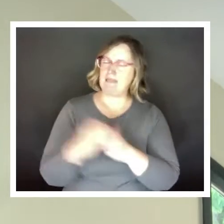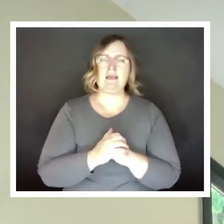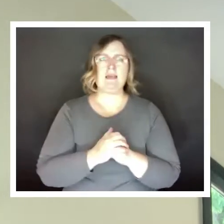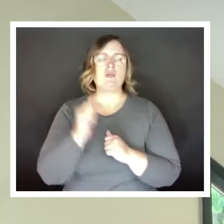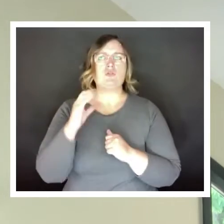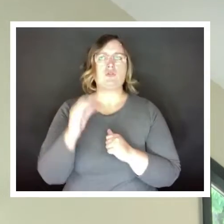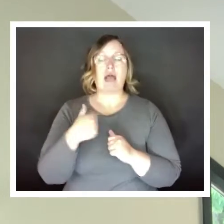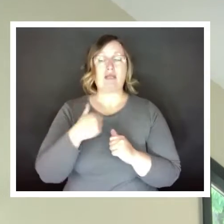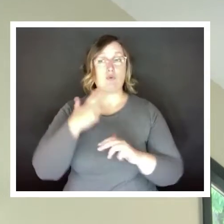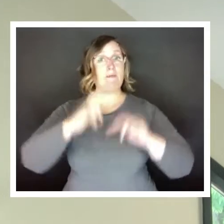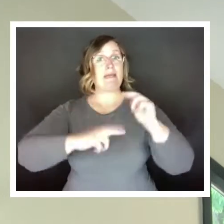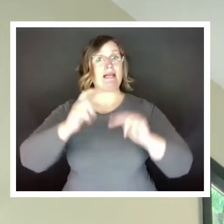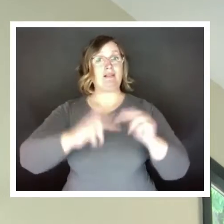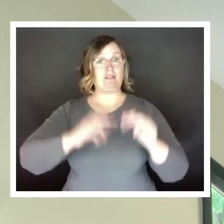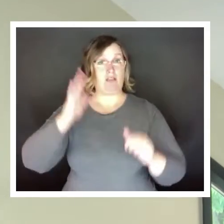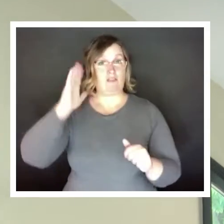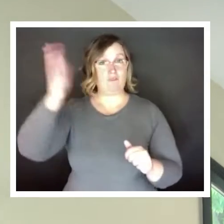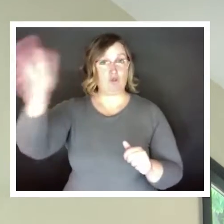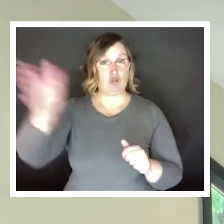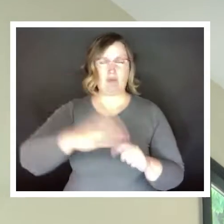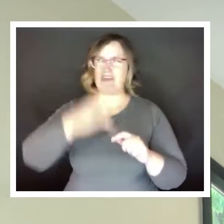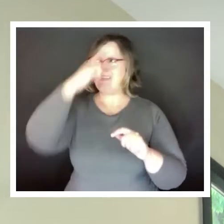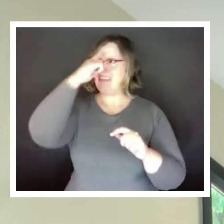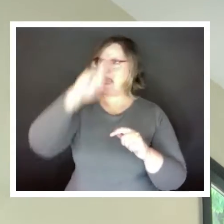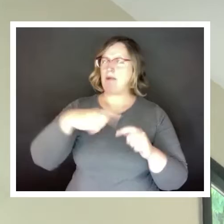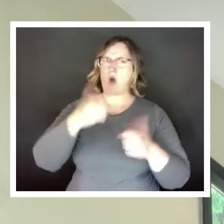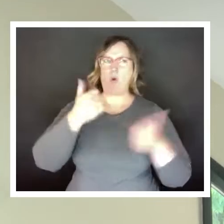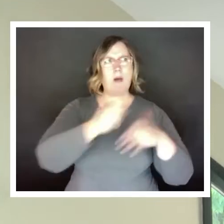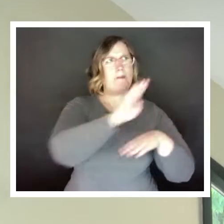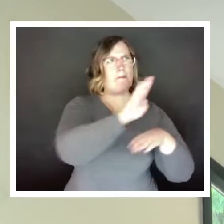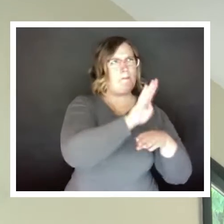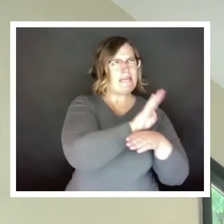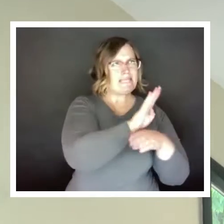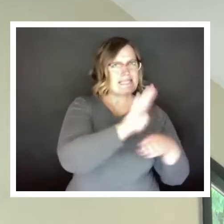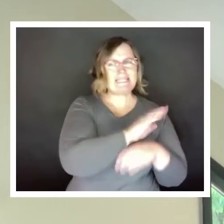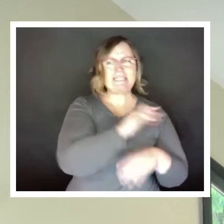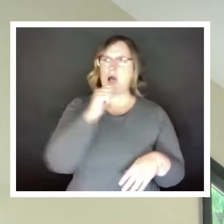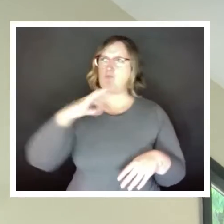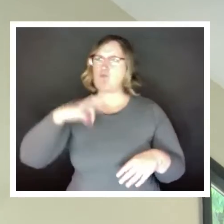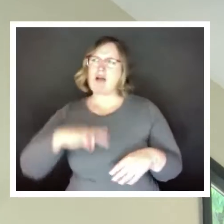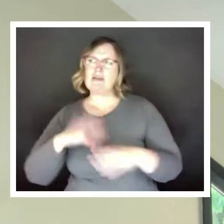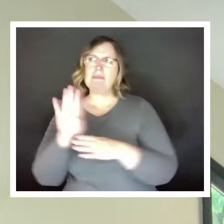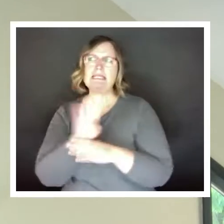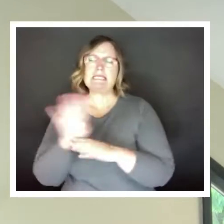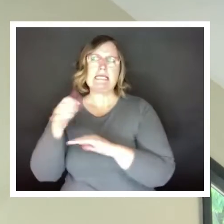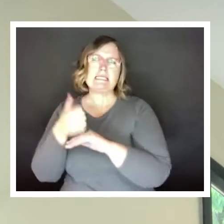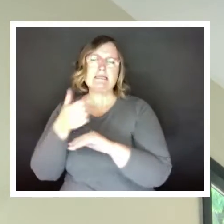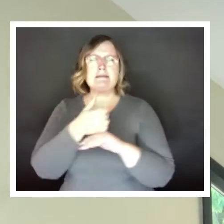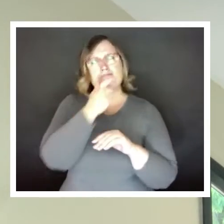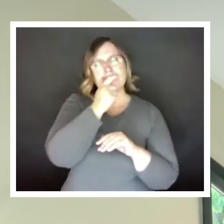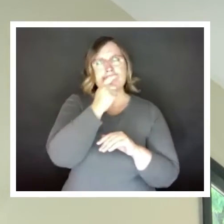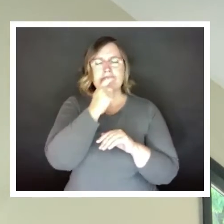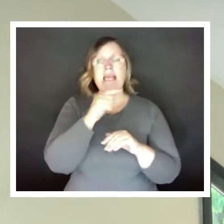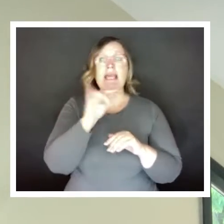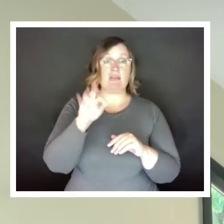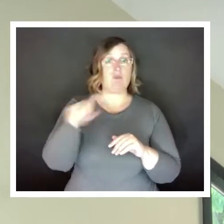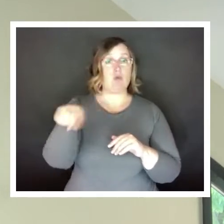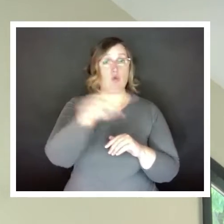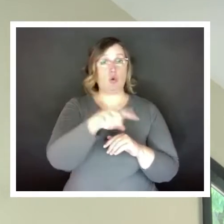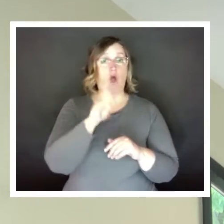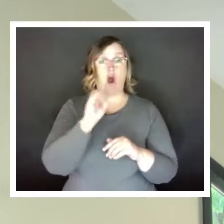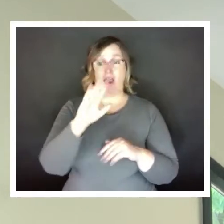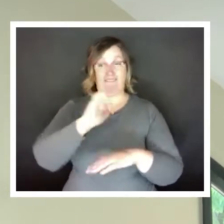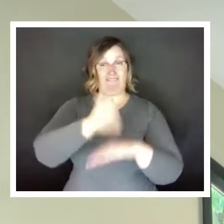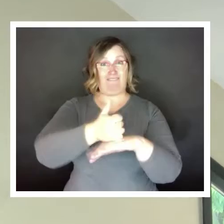our futures, as we think about our businesses, our nonprofit businesses, if you are a founder, an entrepreneur